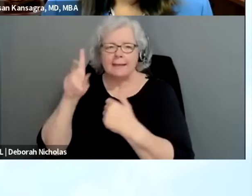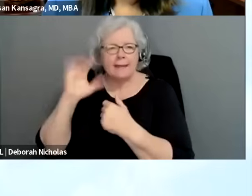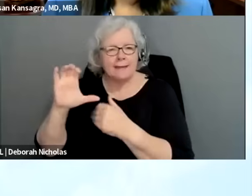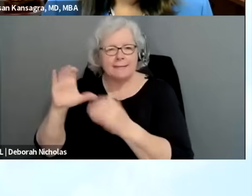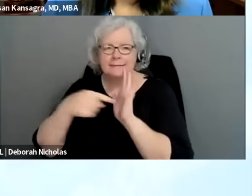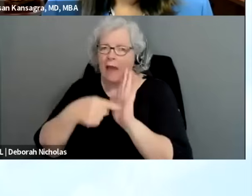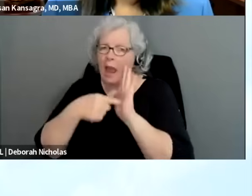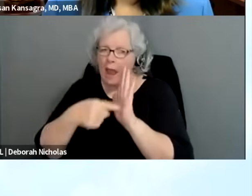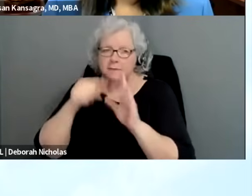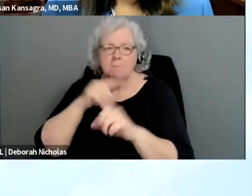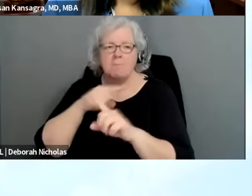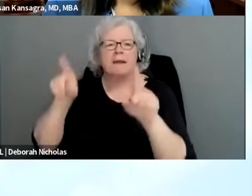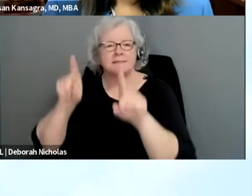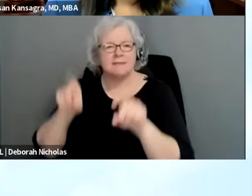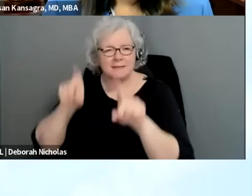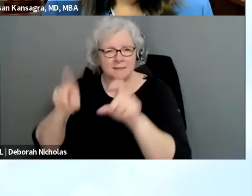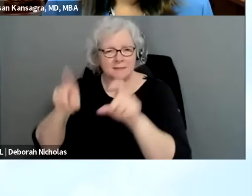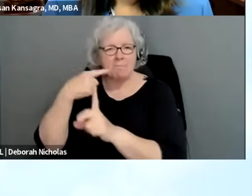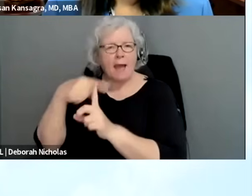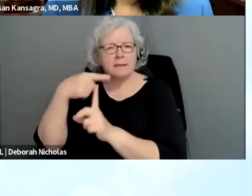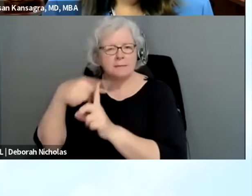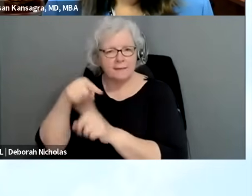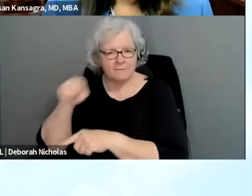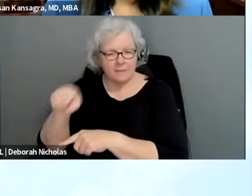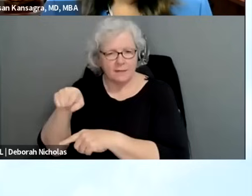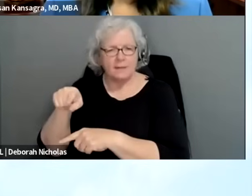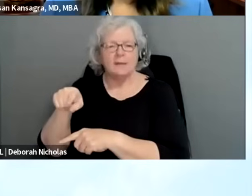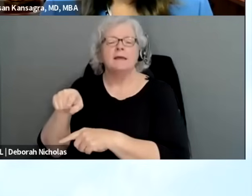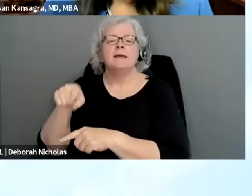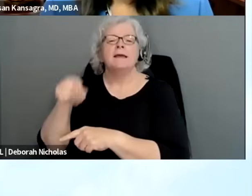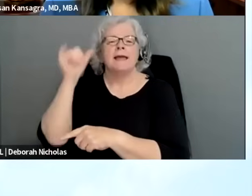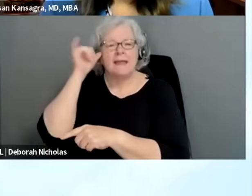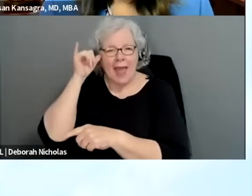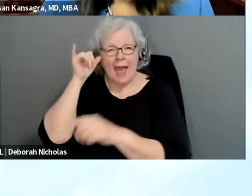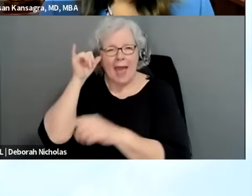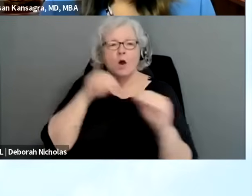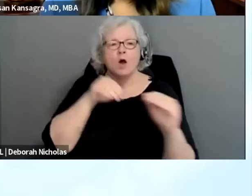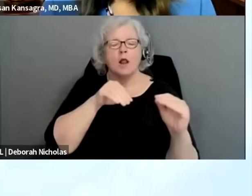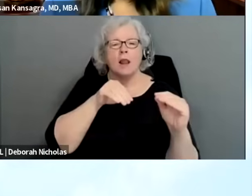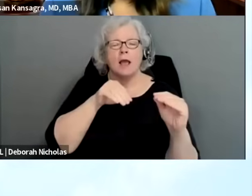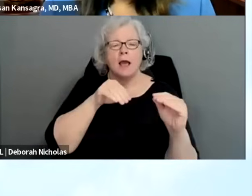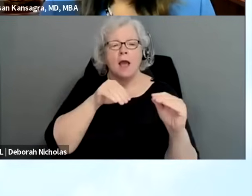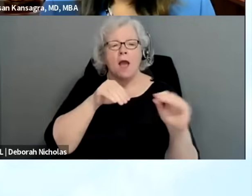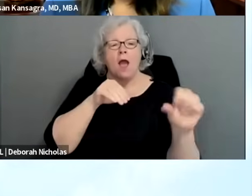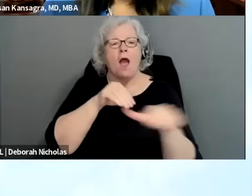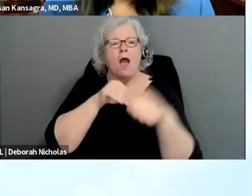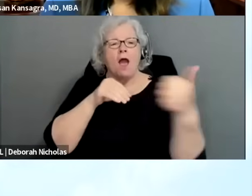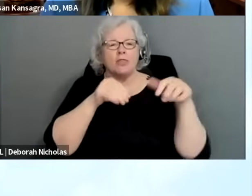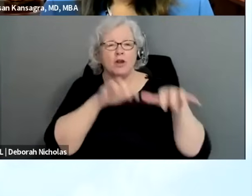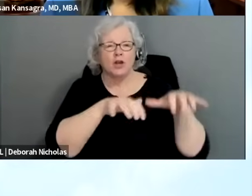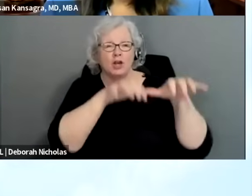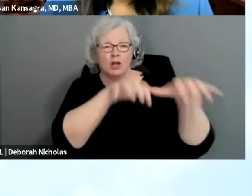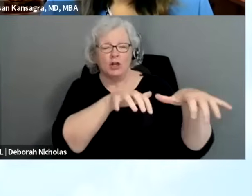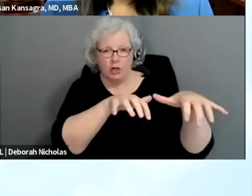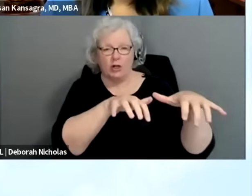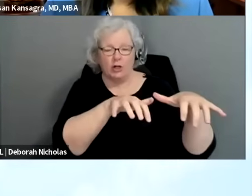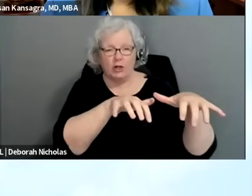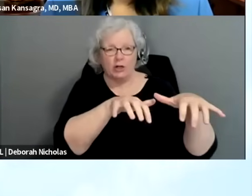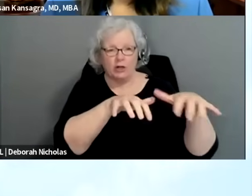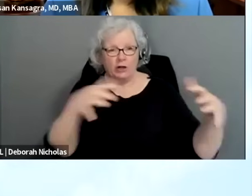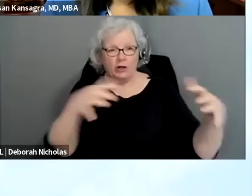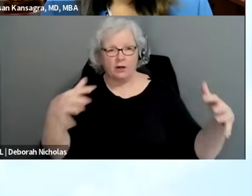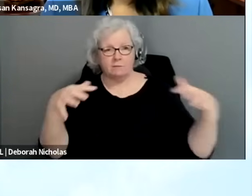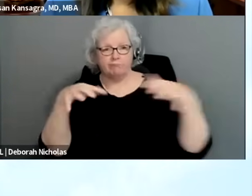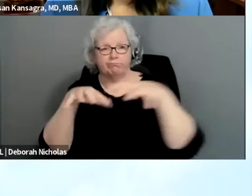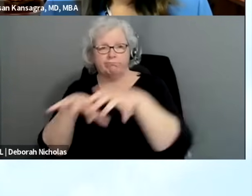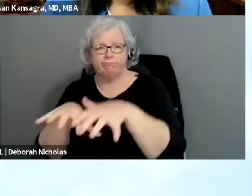In that herd, cattle had been moved into that herd from a herd that had that subsequently had